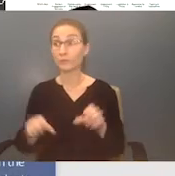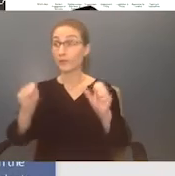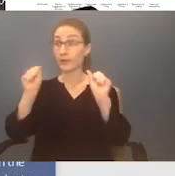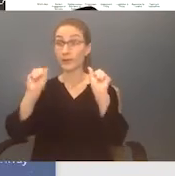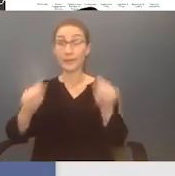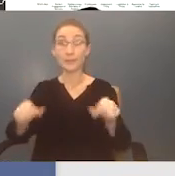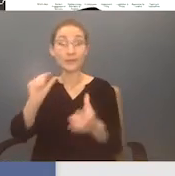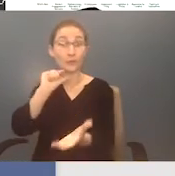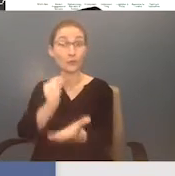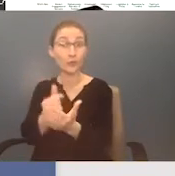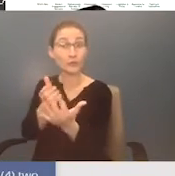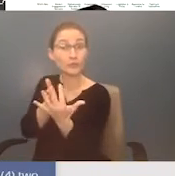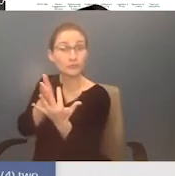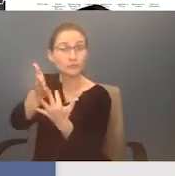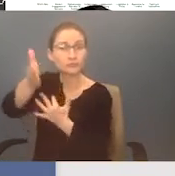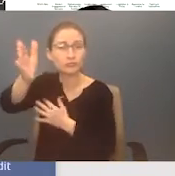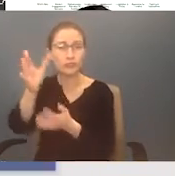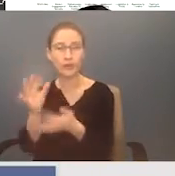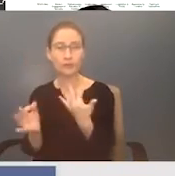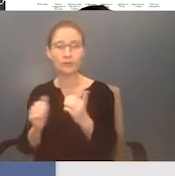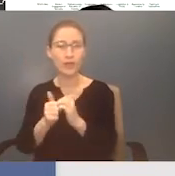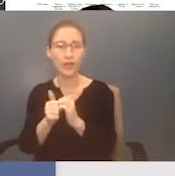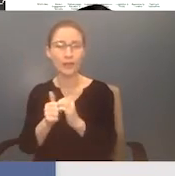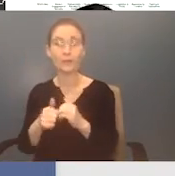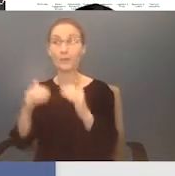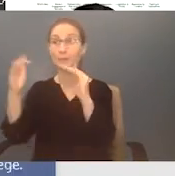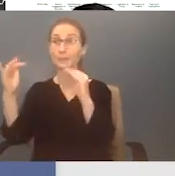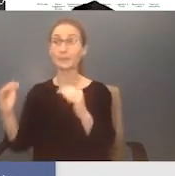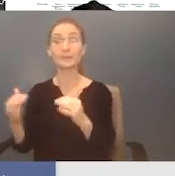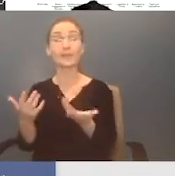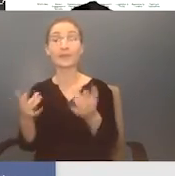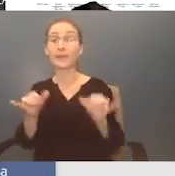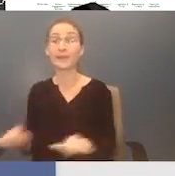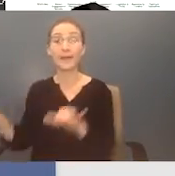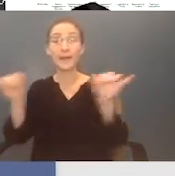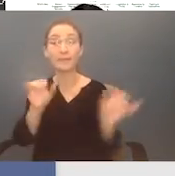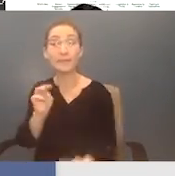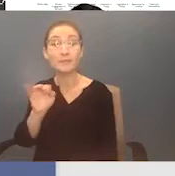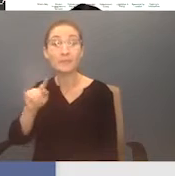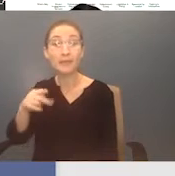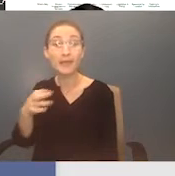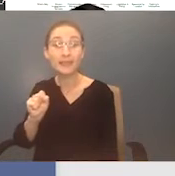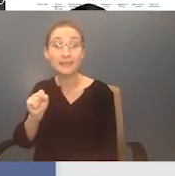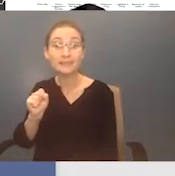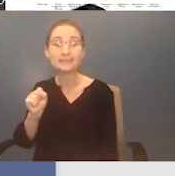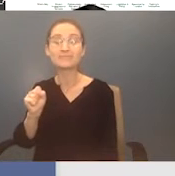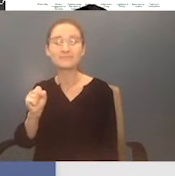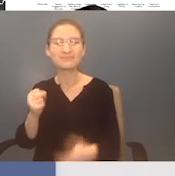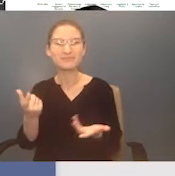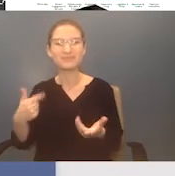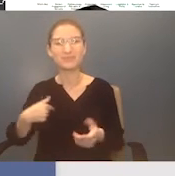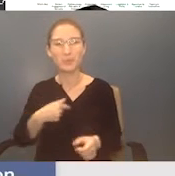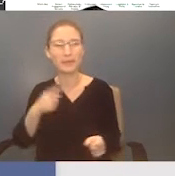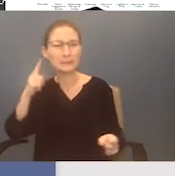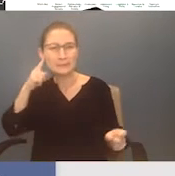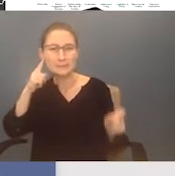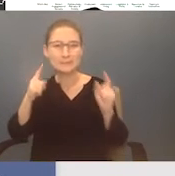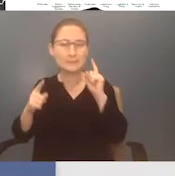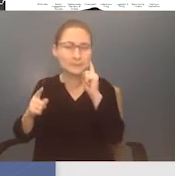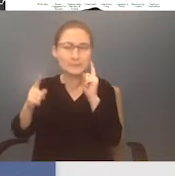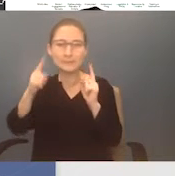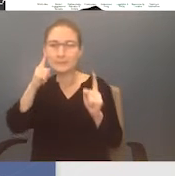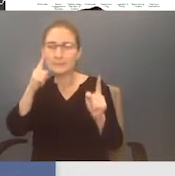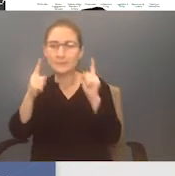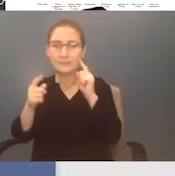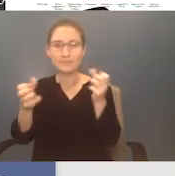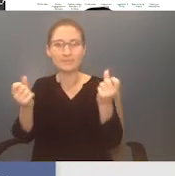be a graduation pathway? Common myths about CTE. I love those because you hear a lot of these, and